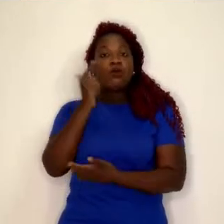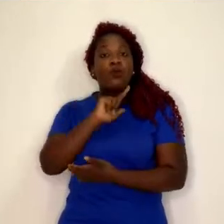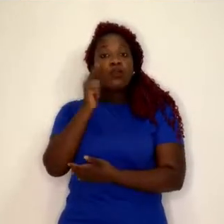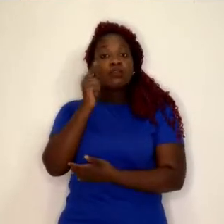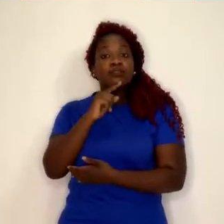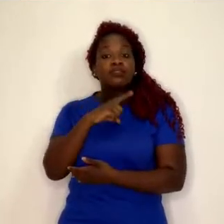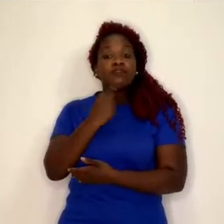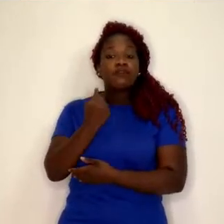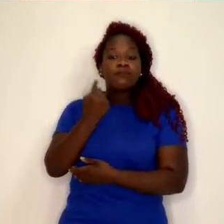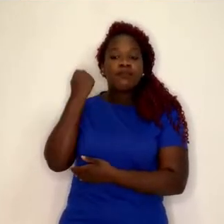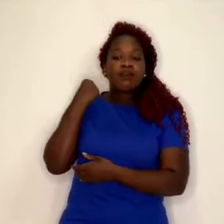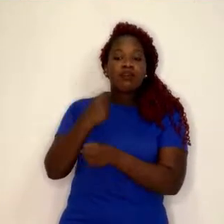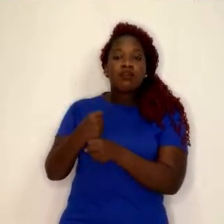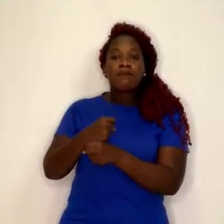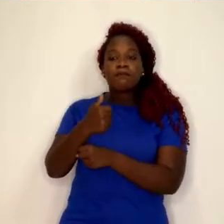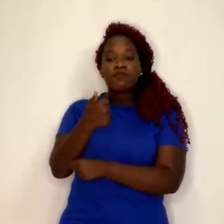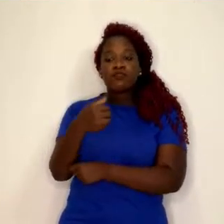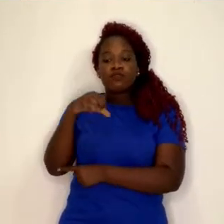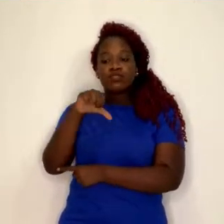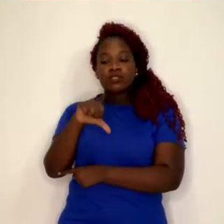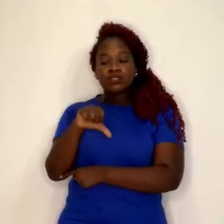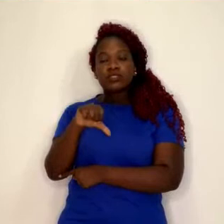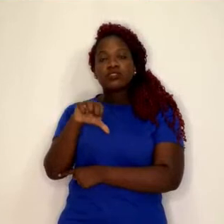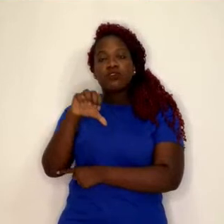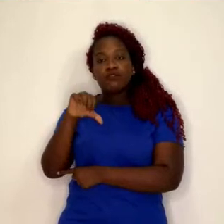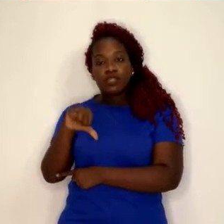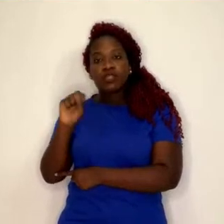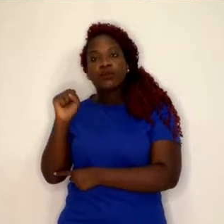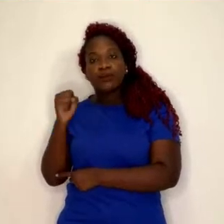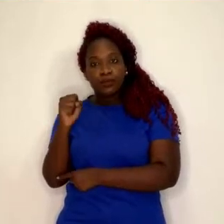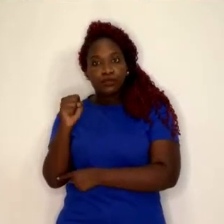means that achievement from